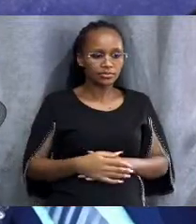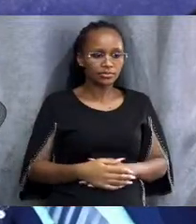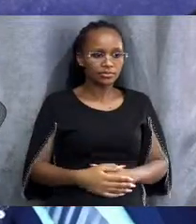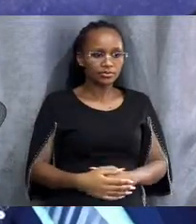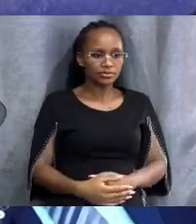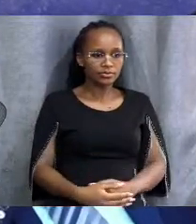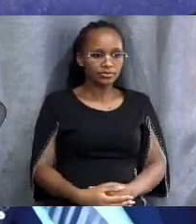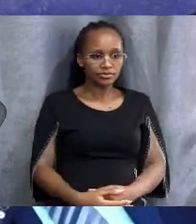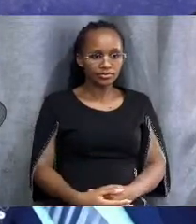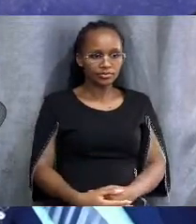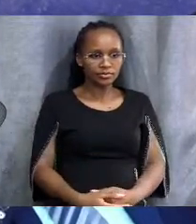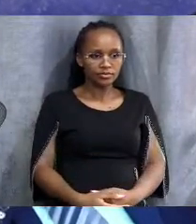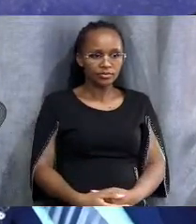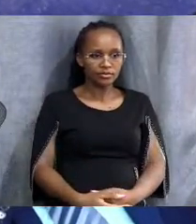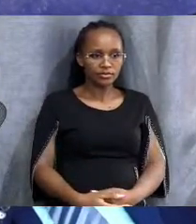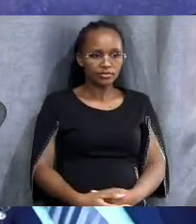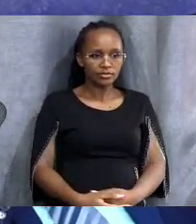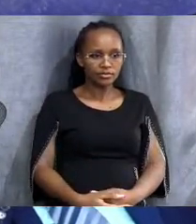na kuondu ucio